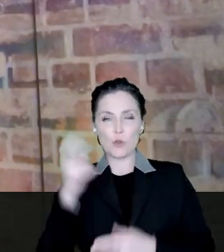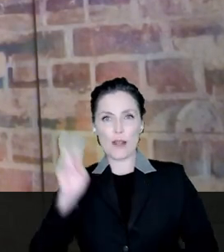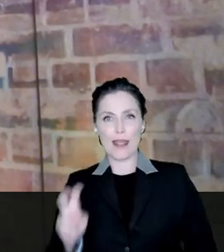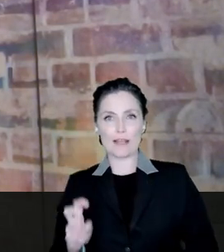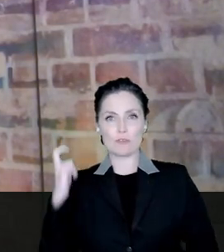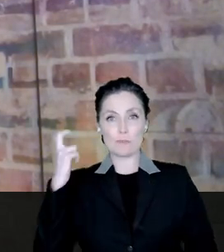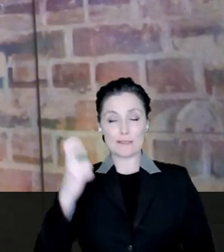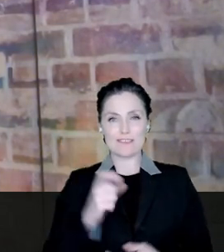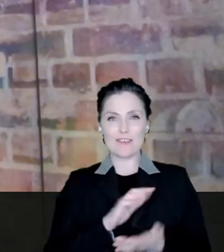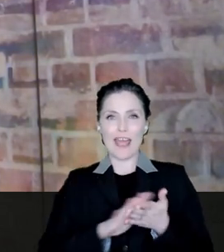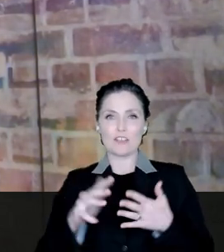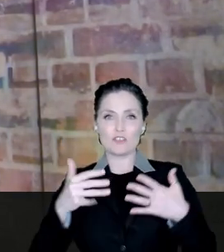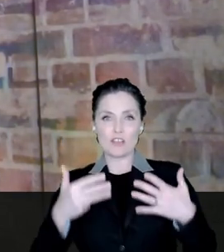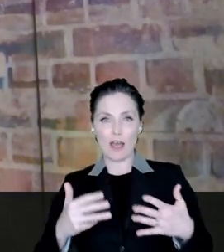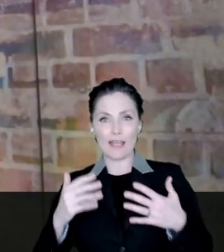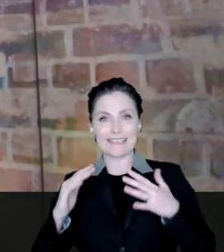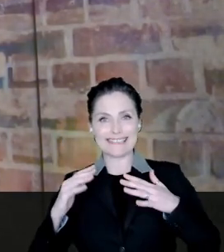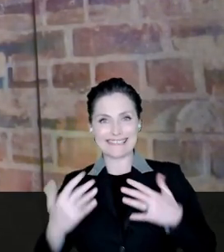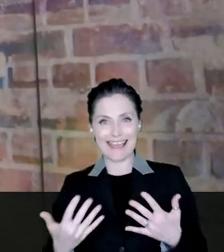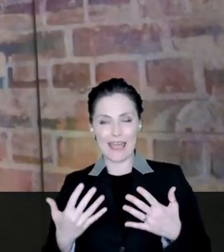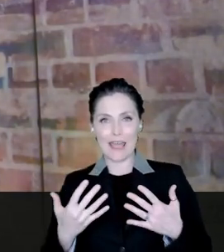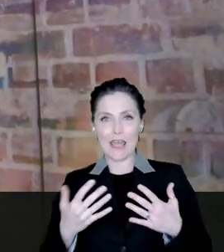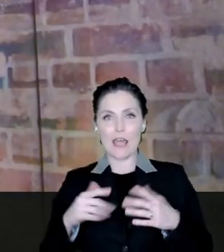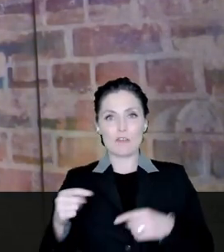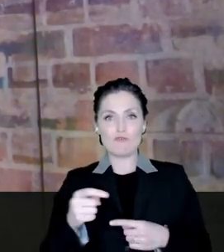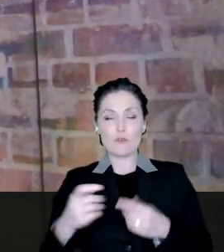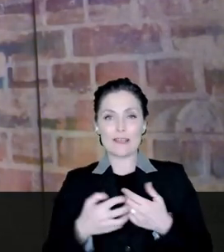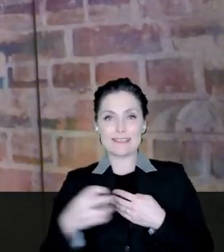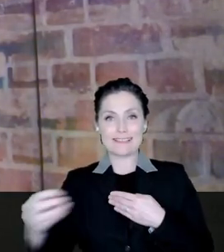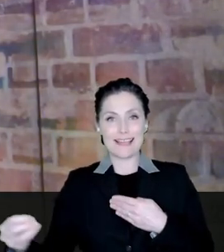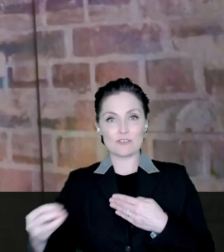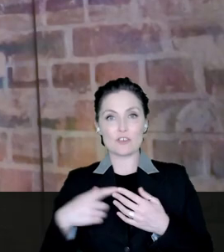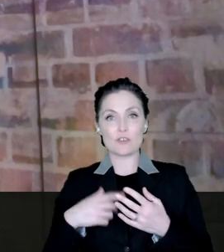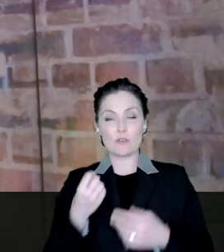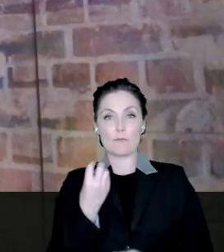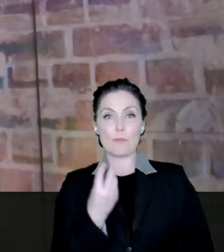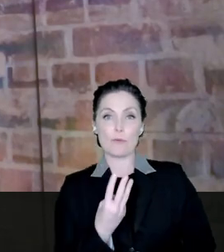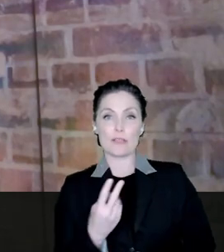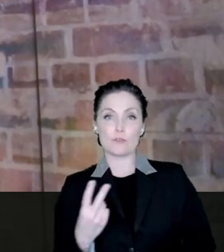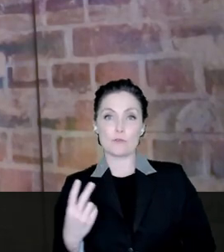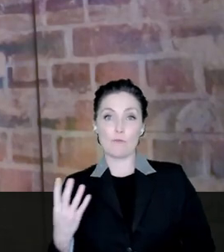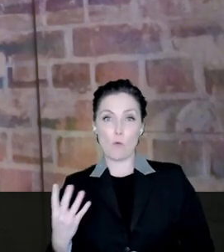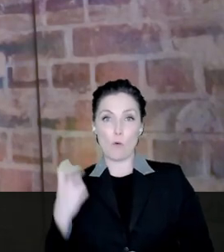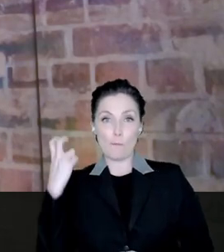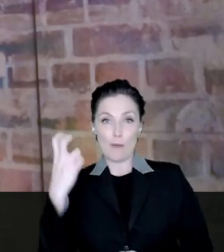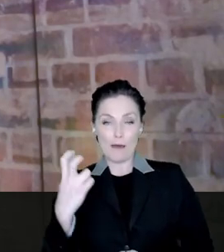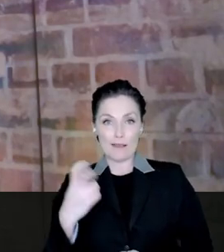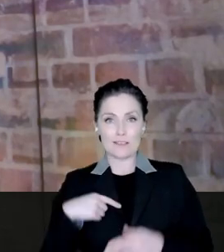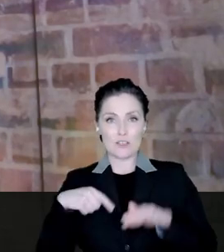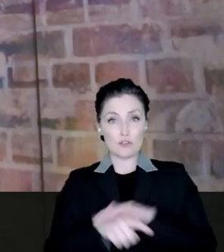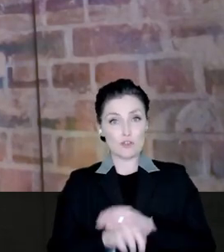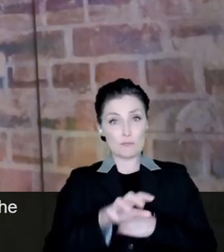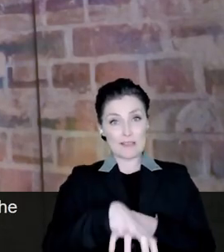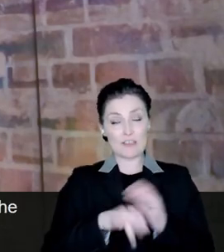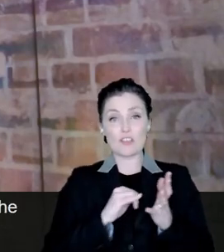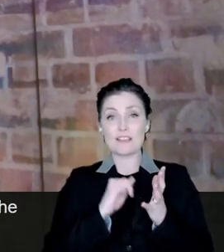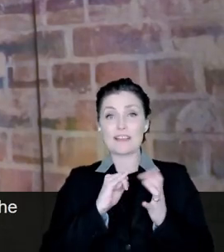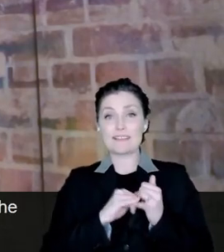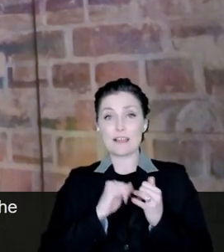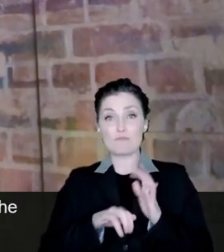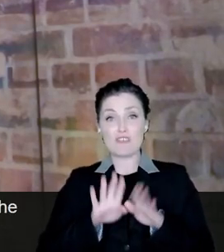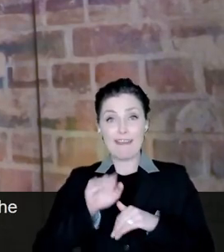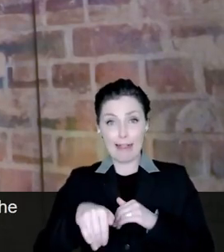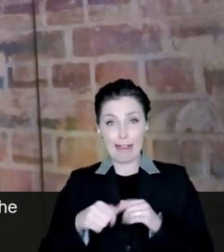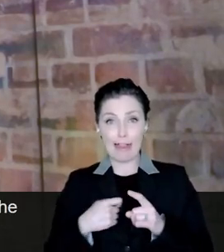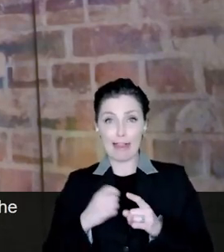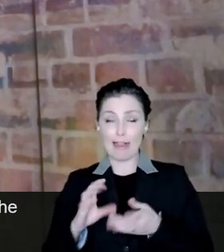H10 routes, extension of the 324 bus, tube station investment. So Sudbury Hill is now step-free, and